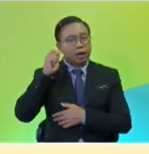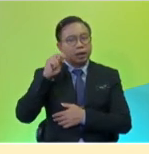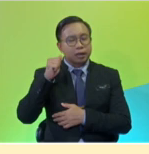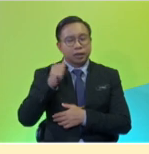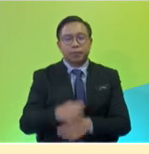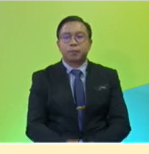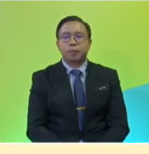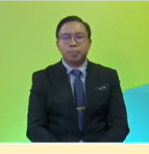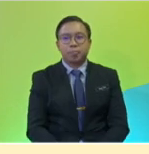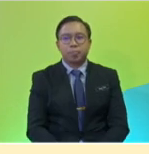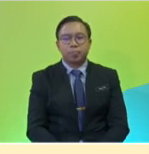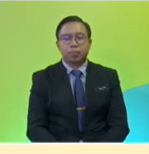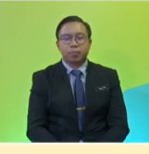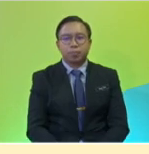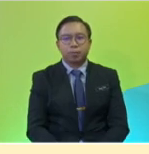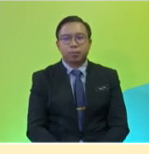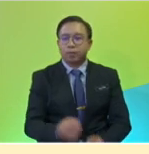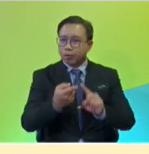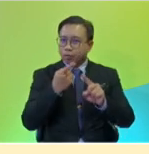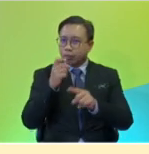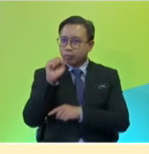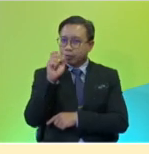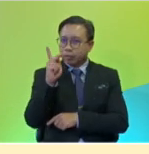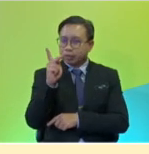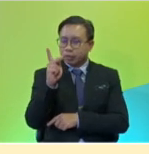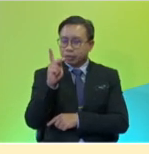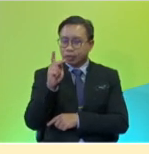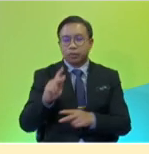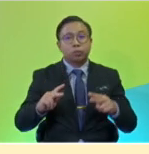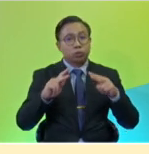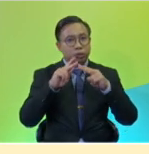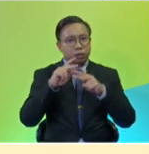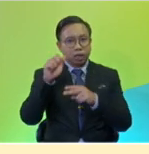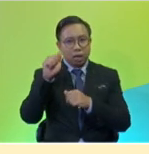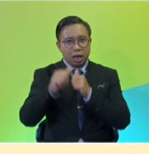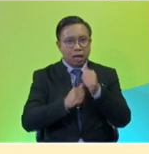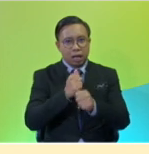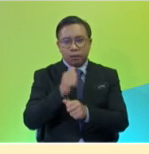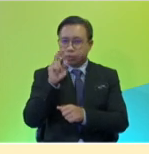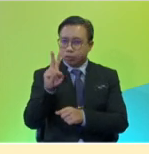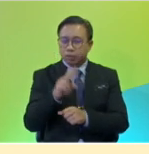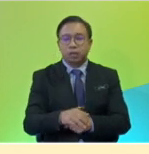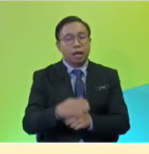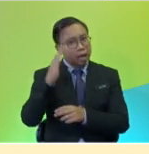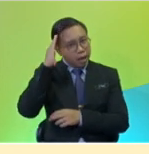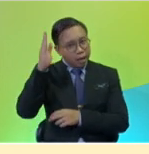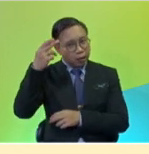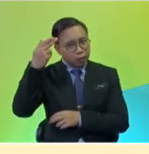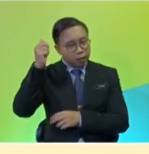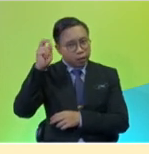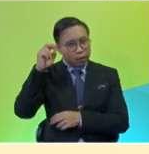binti Muhammad Faizal from SK Puncak Alam 2. Hello, Hana.